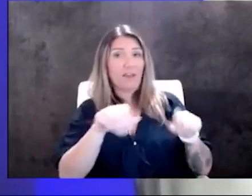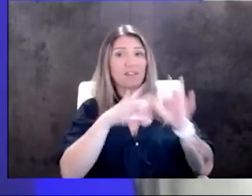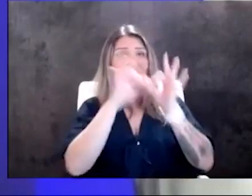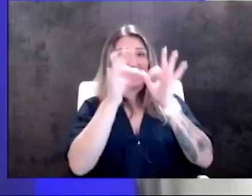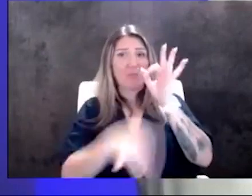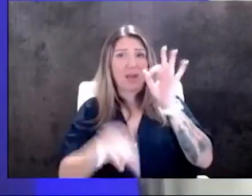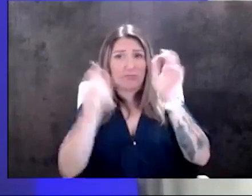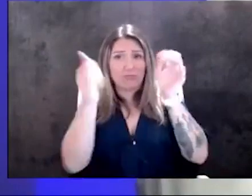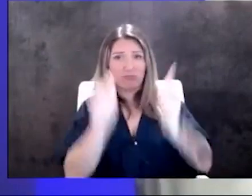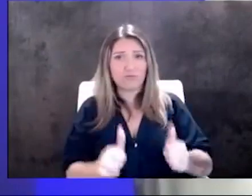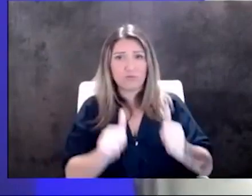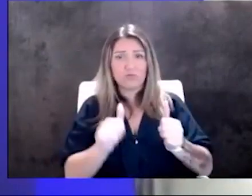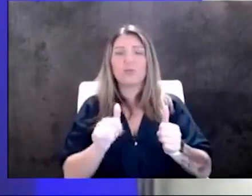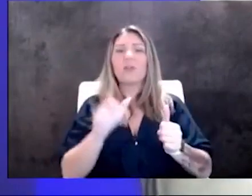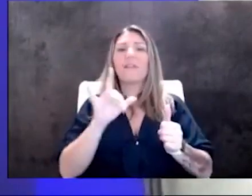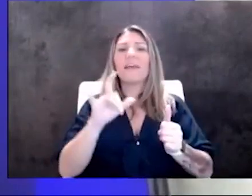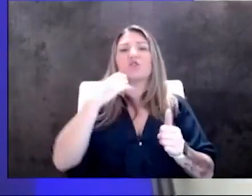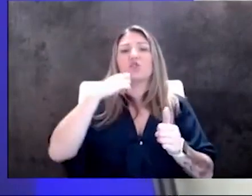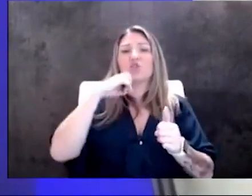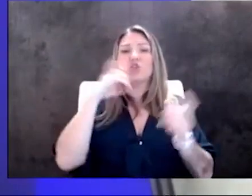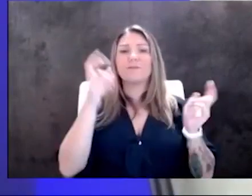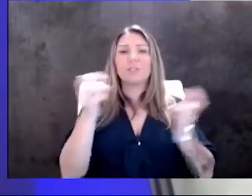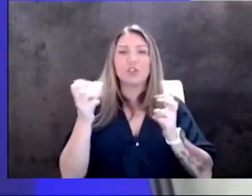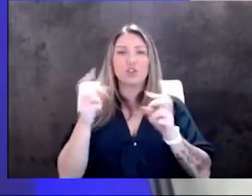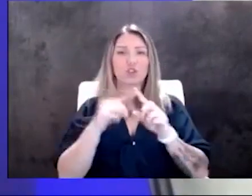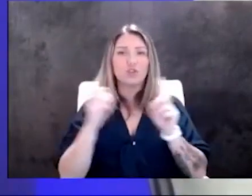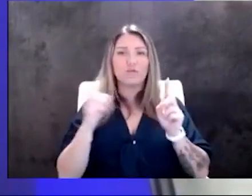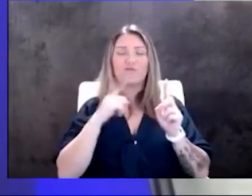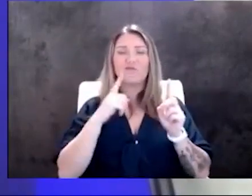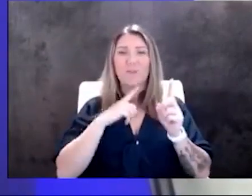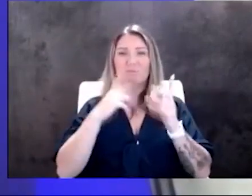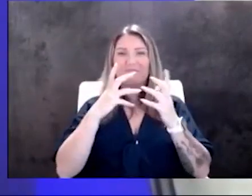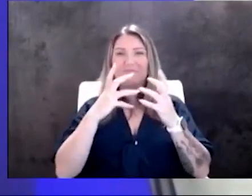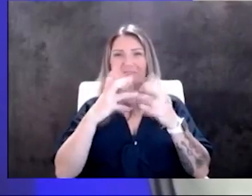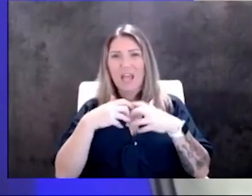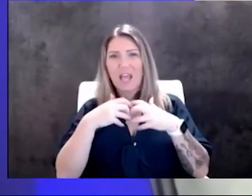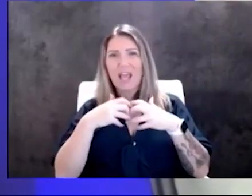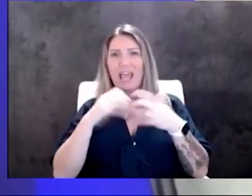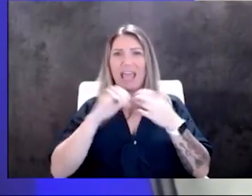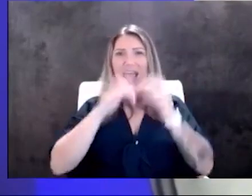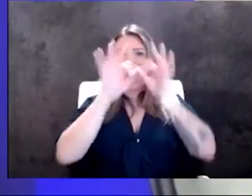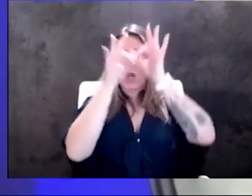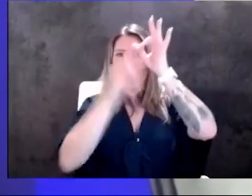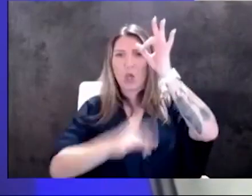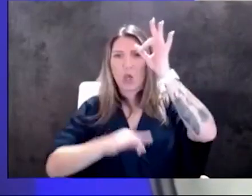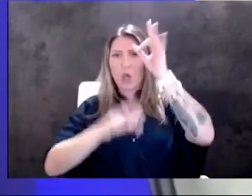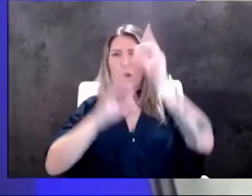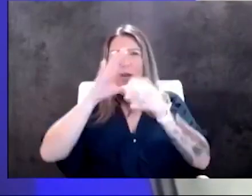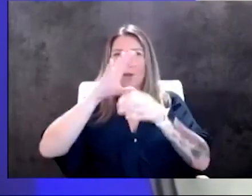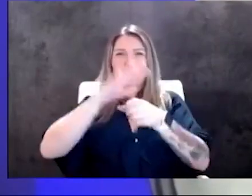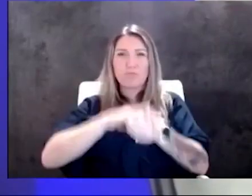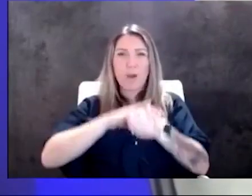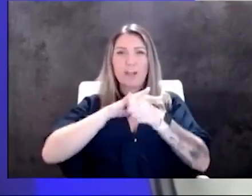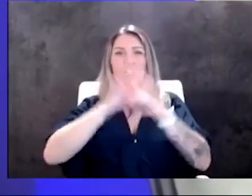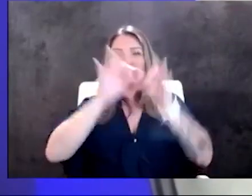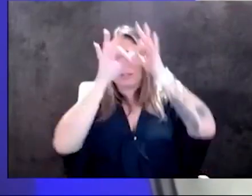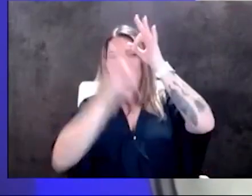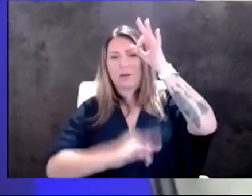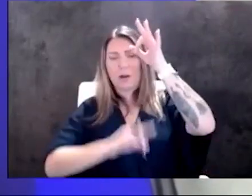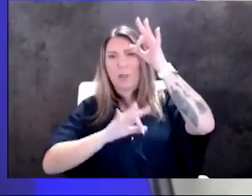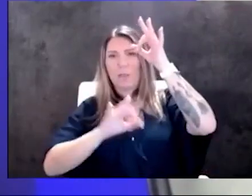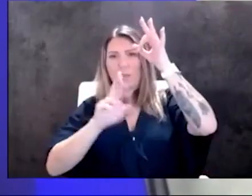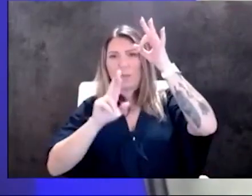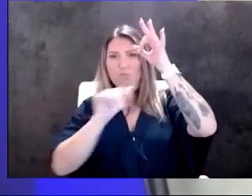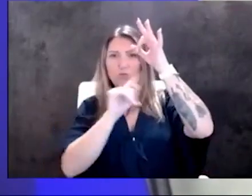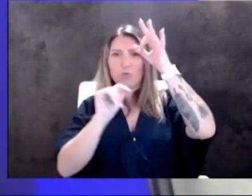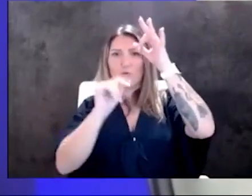it is a nerve issue, but it's more from mechanical compression of the spinal nerve roots. So really, instead of treating it that way with spinal cord stimulator,